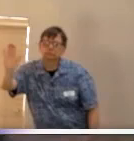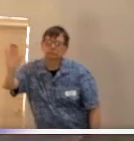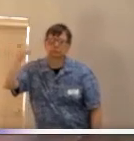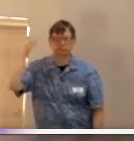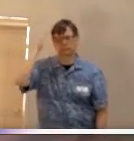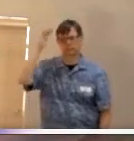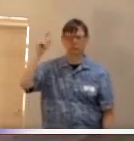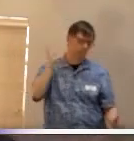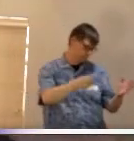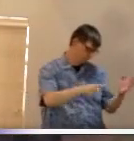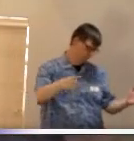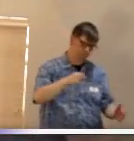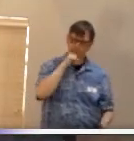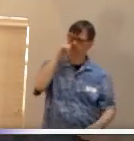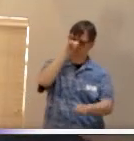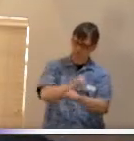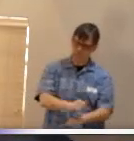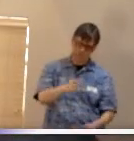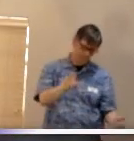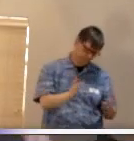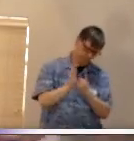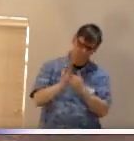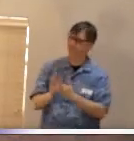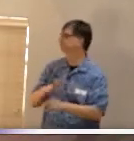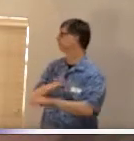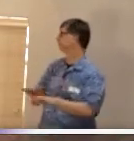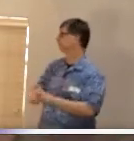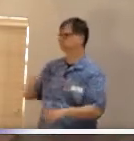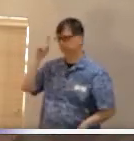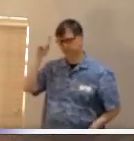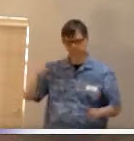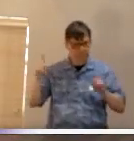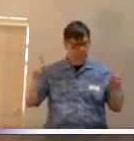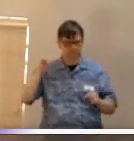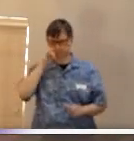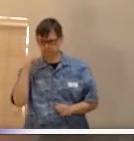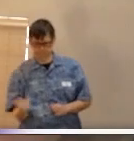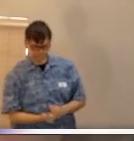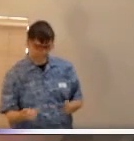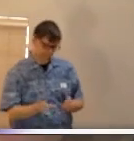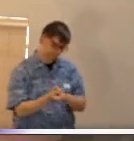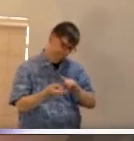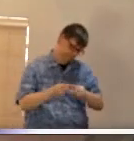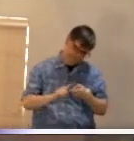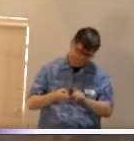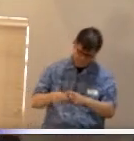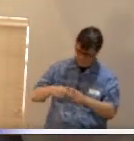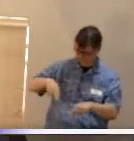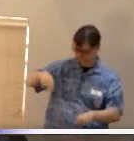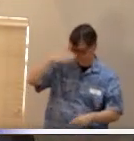we know this because scientists have proven it, and I'm not a scientist, so I'm not going to go into it, but I like to research